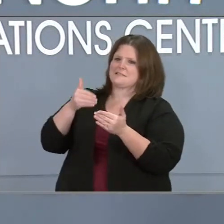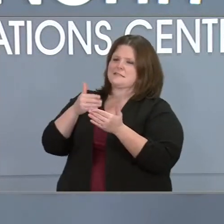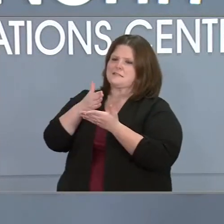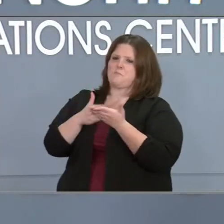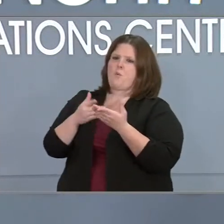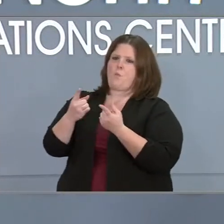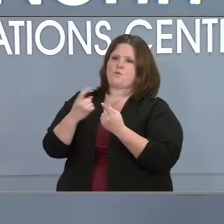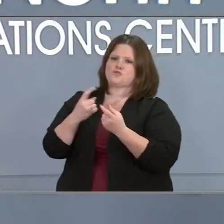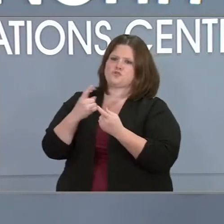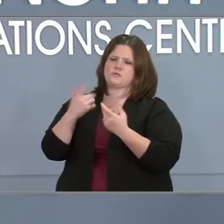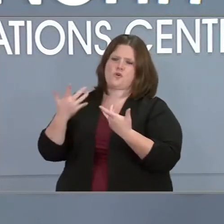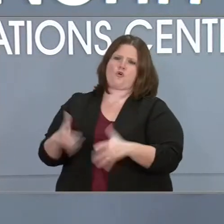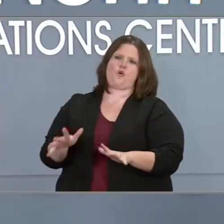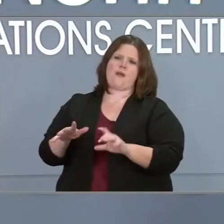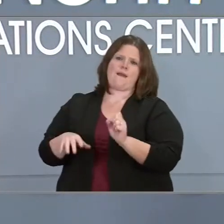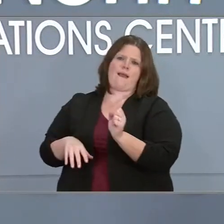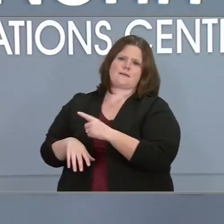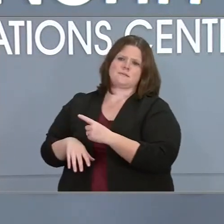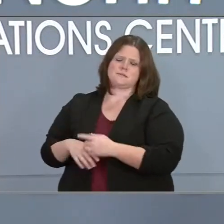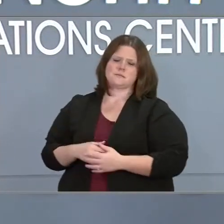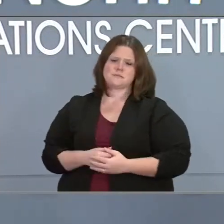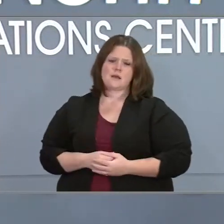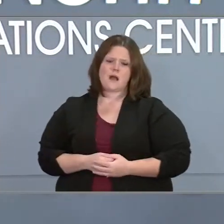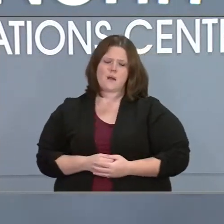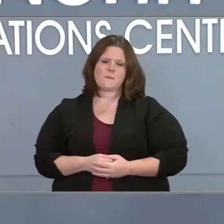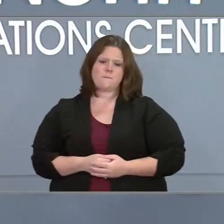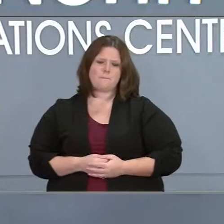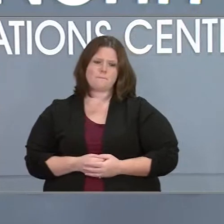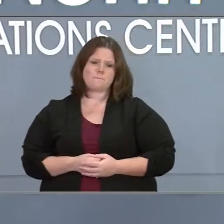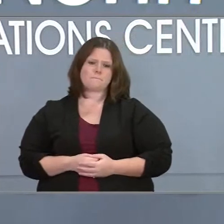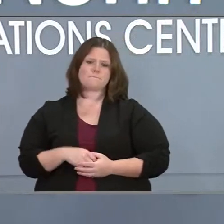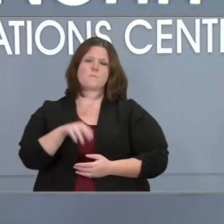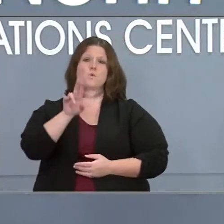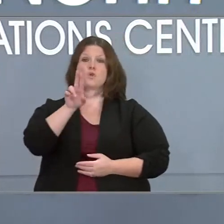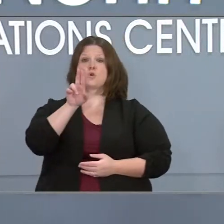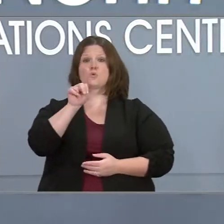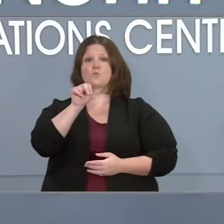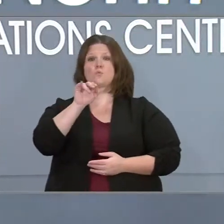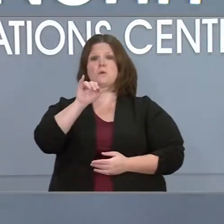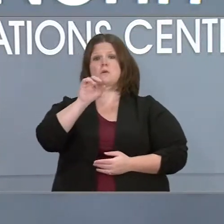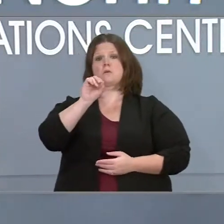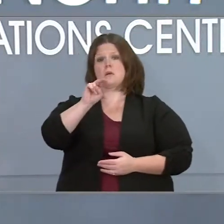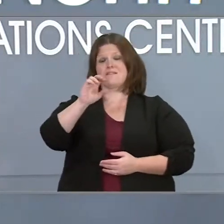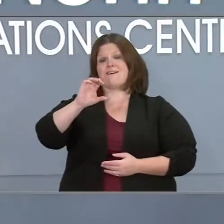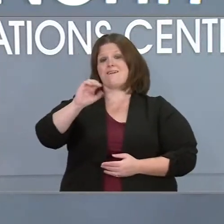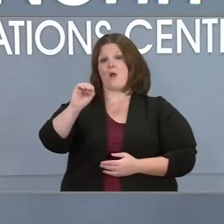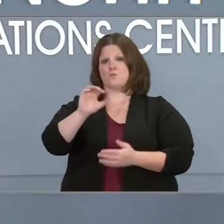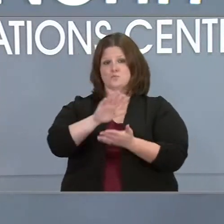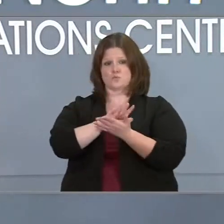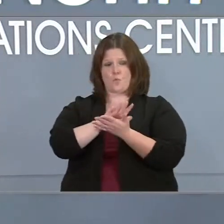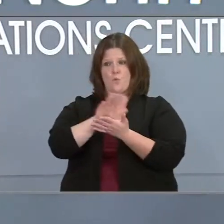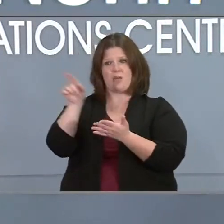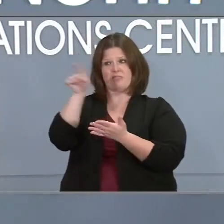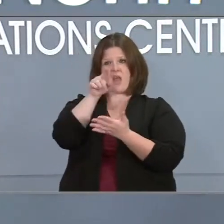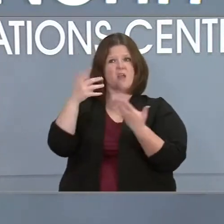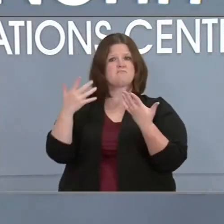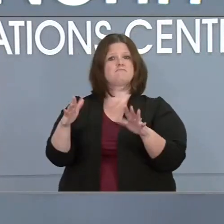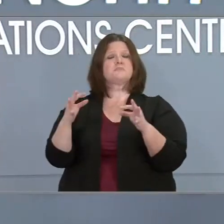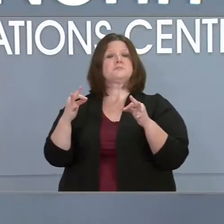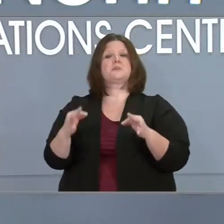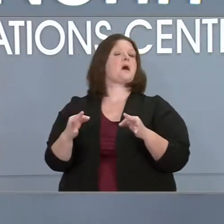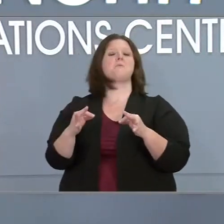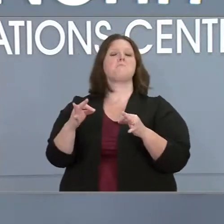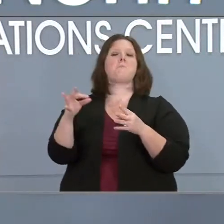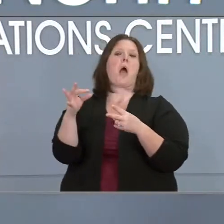we talked about with Union County schools and their decision thus far to not mandate